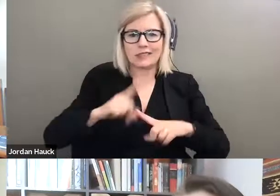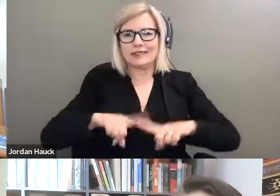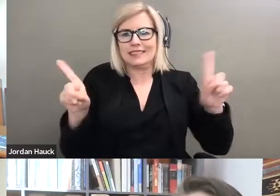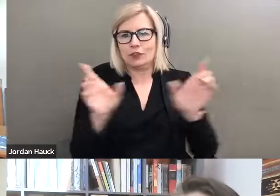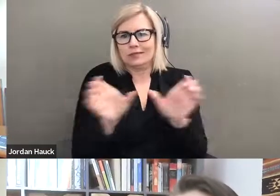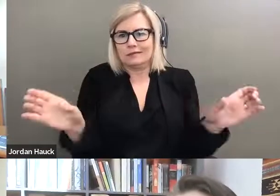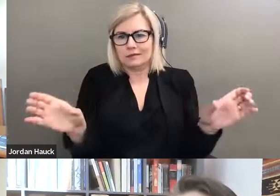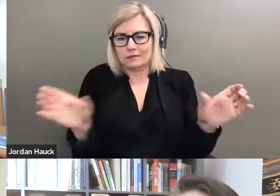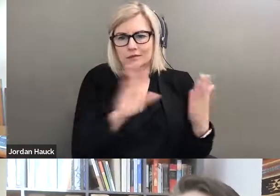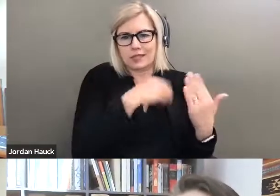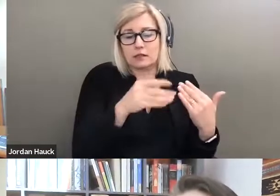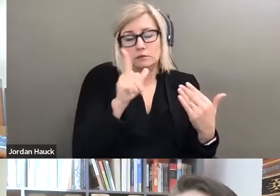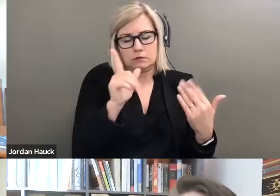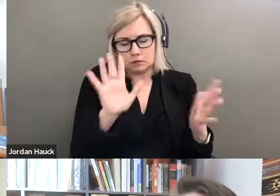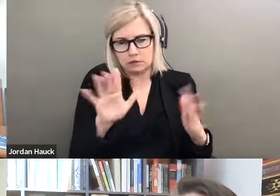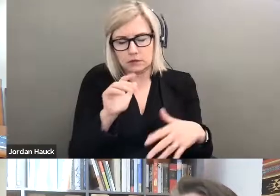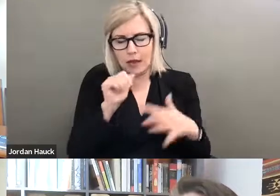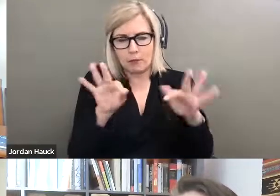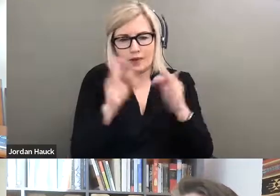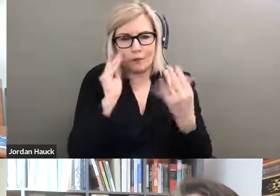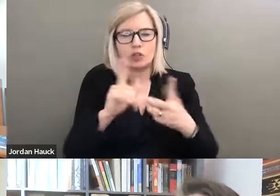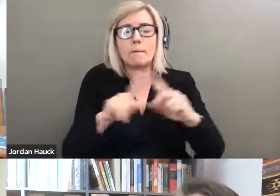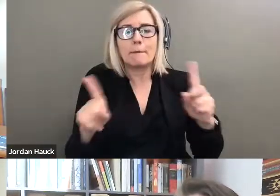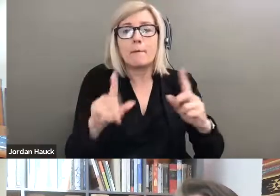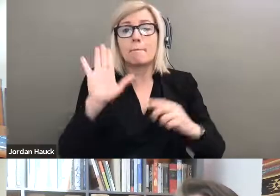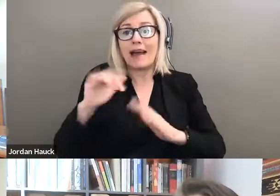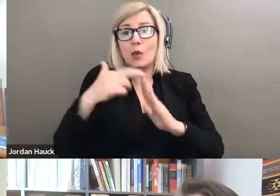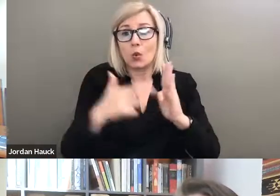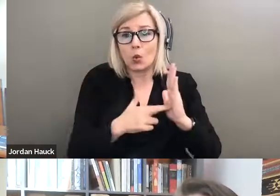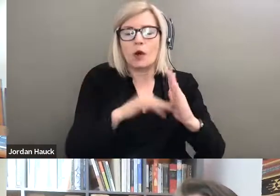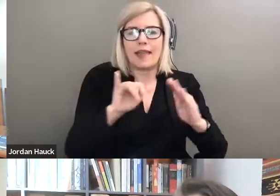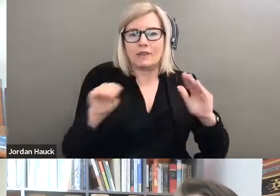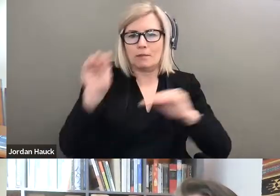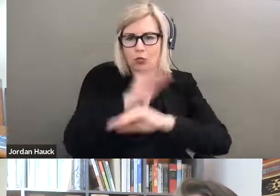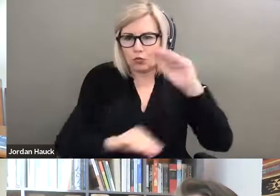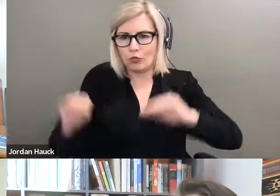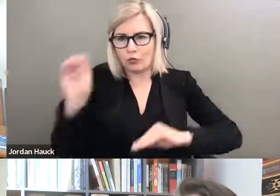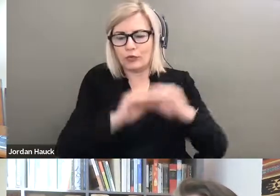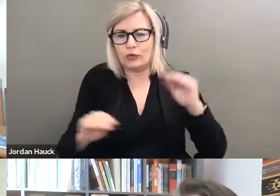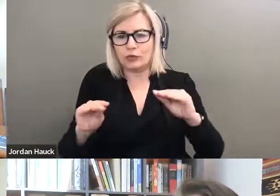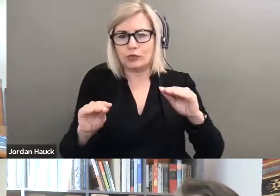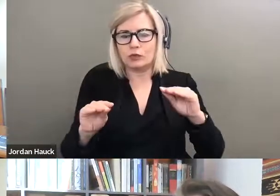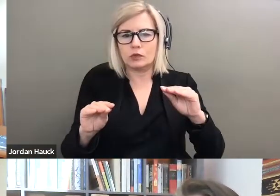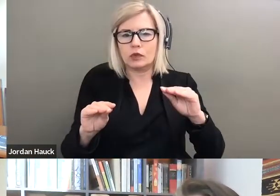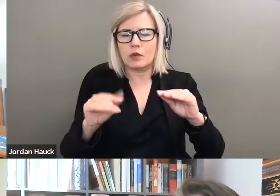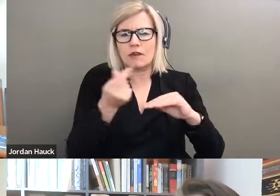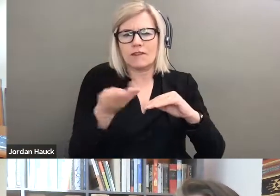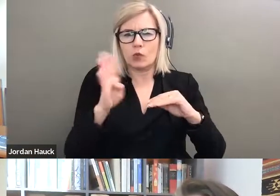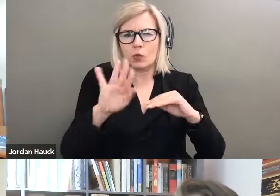calendars. It's not really that important, except by rule, they have to move some things around, and there were a couple bills that